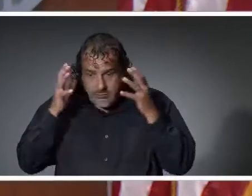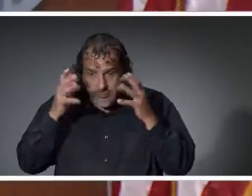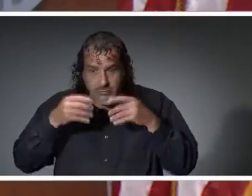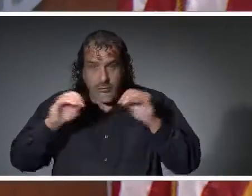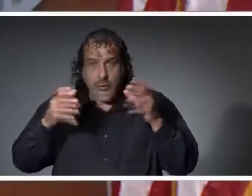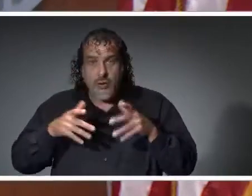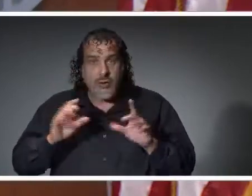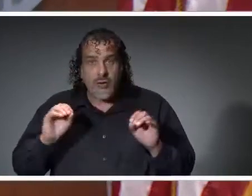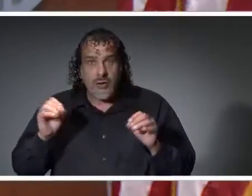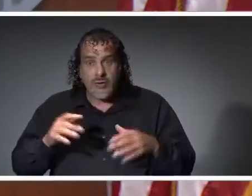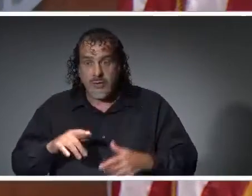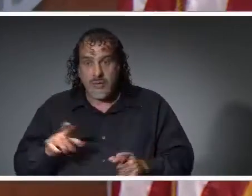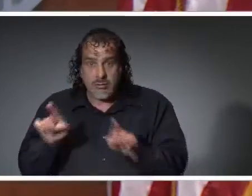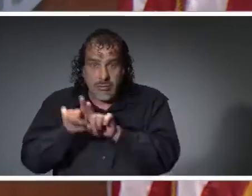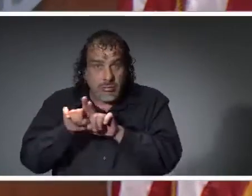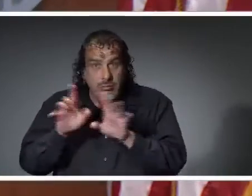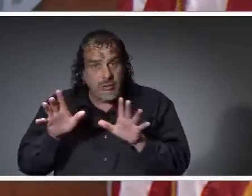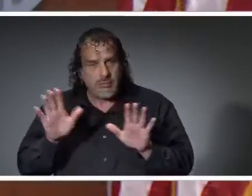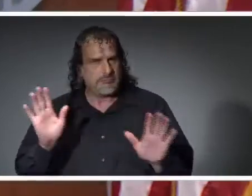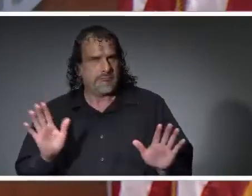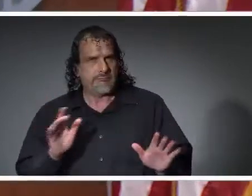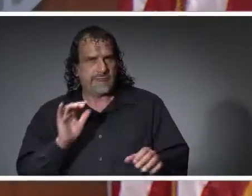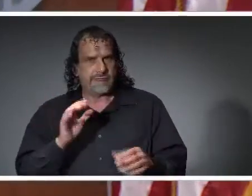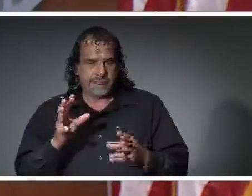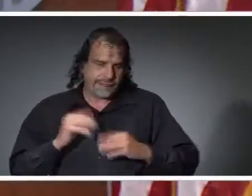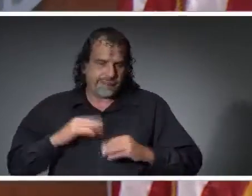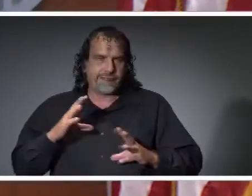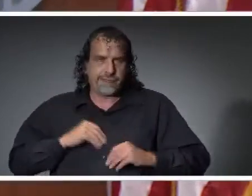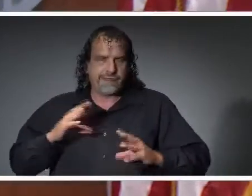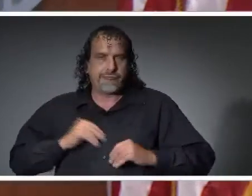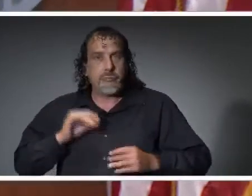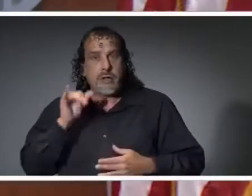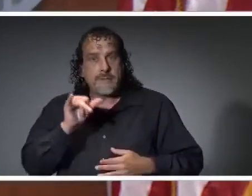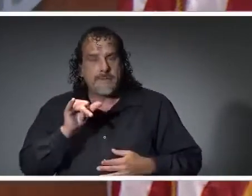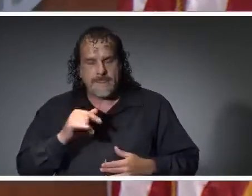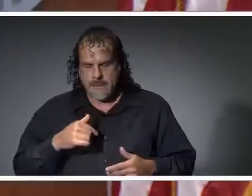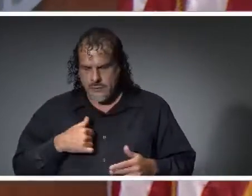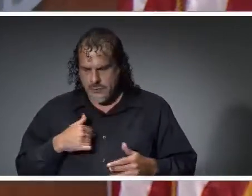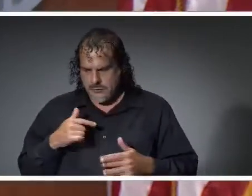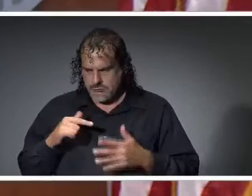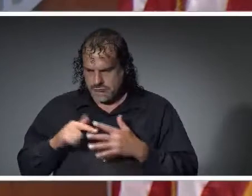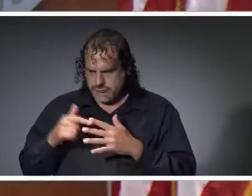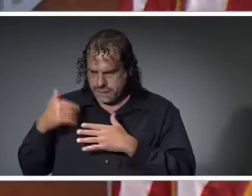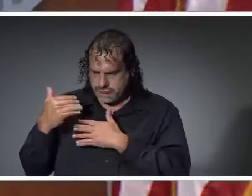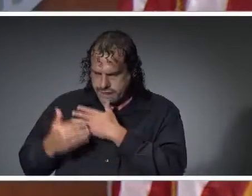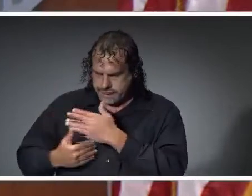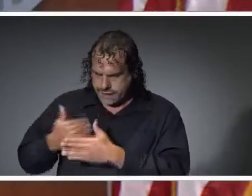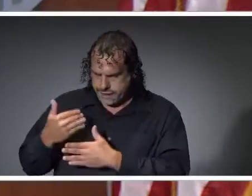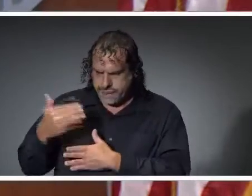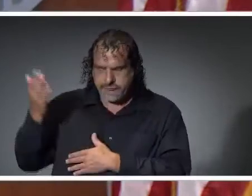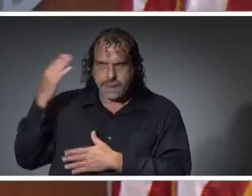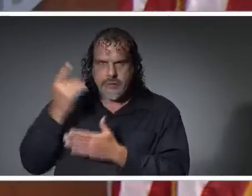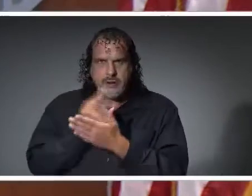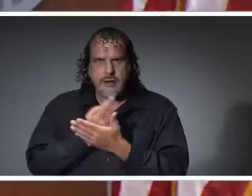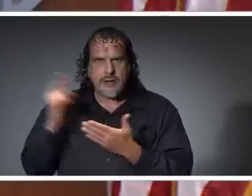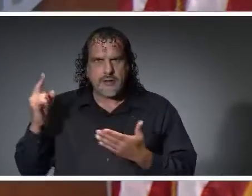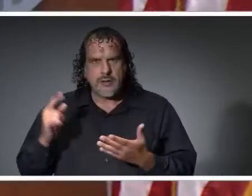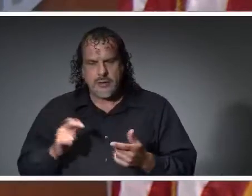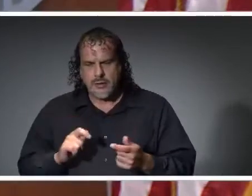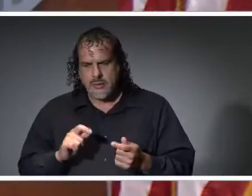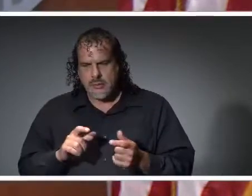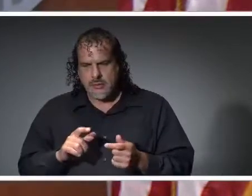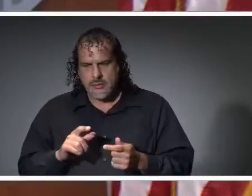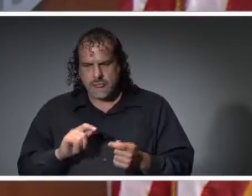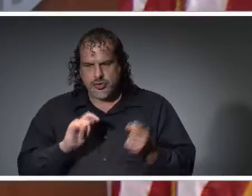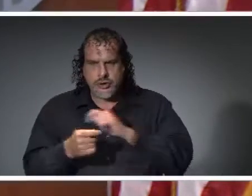so we started the process back last week in expanding the size of